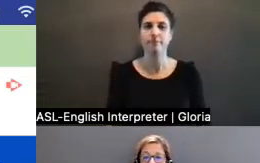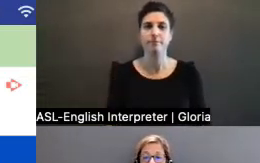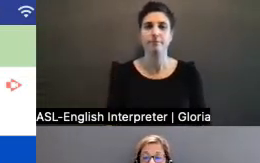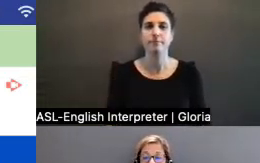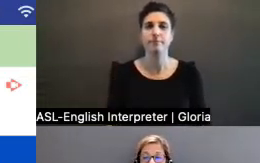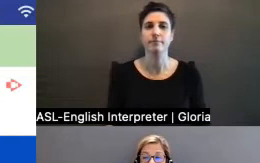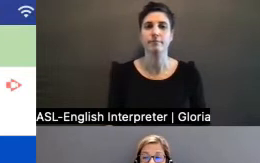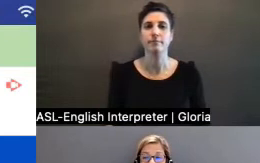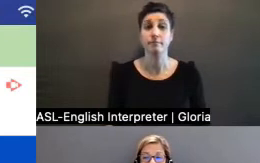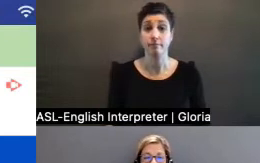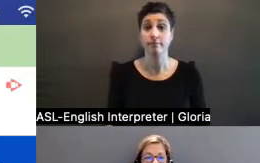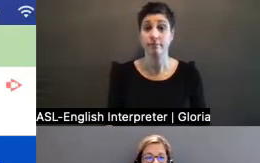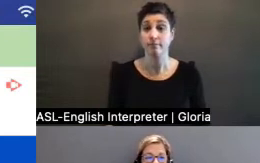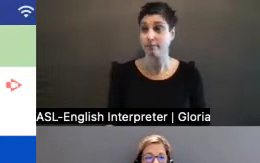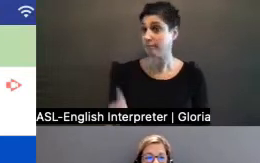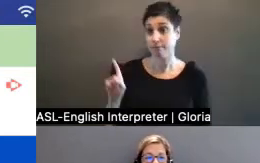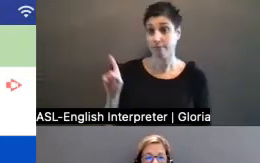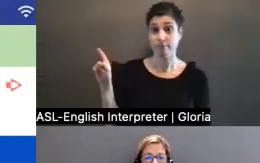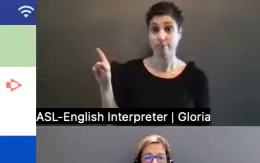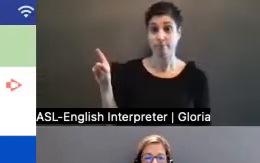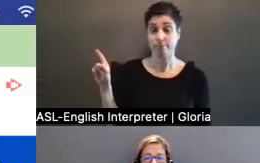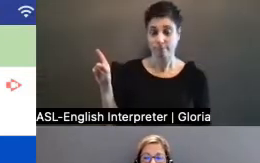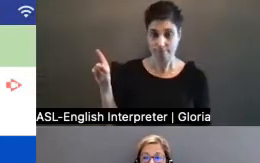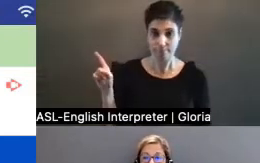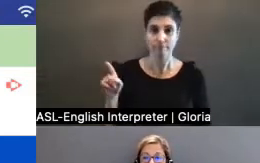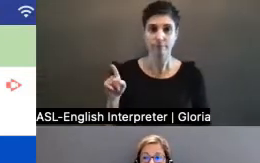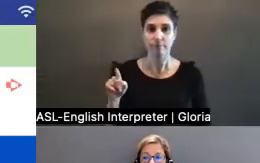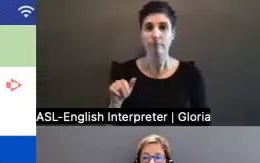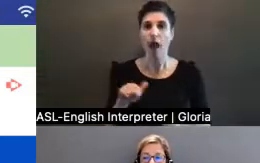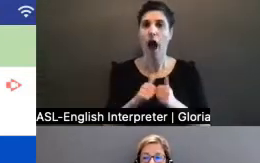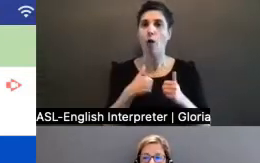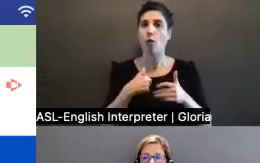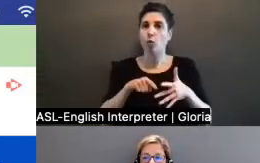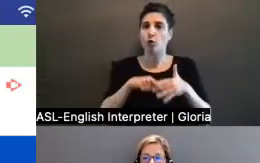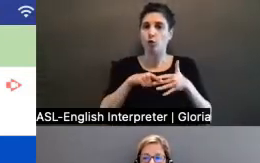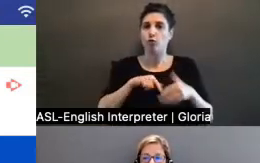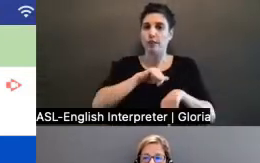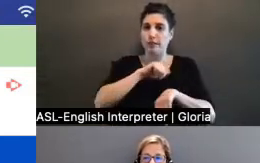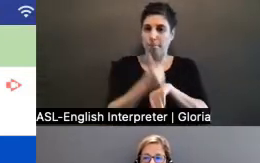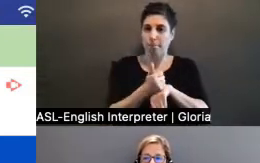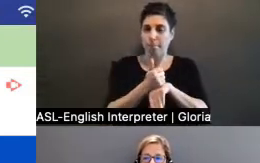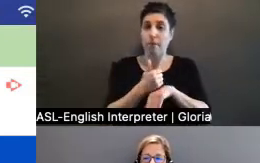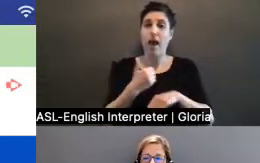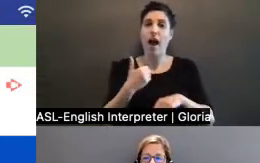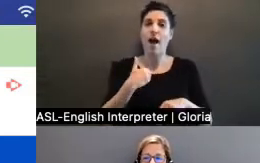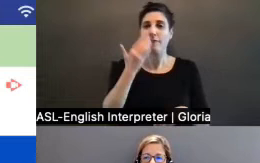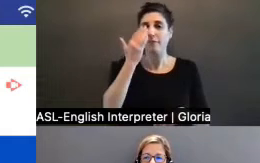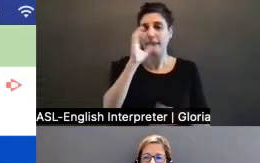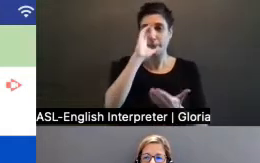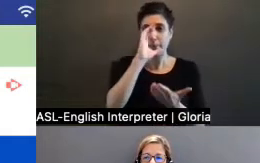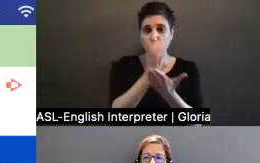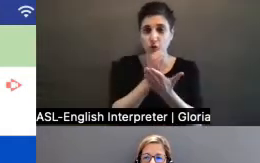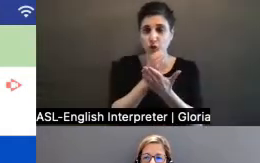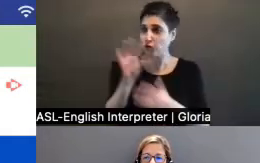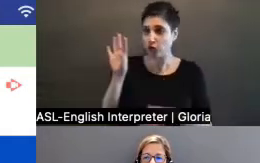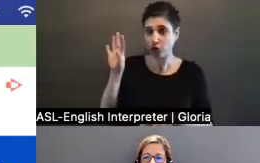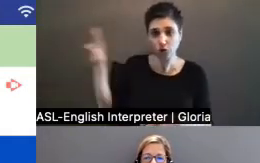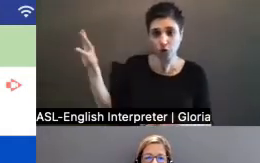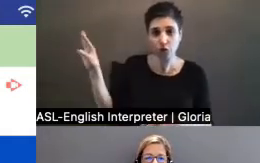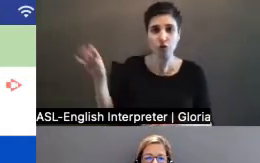me in the full format of how it was set up. So I have a cover image. I have 4 questions in